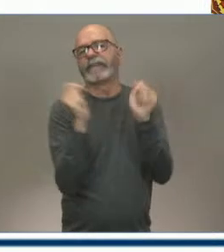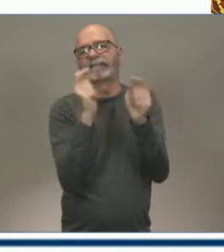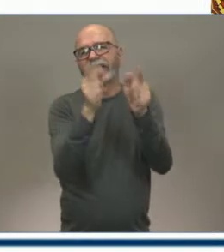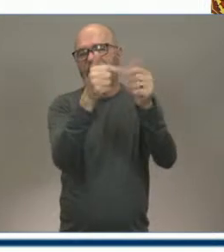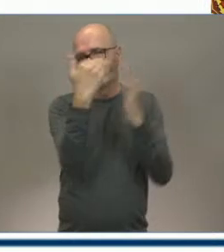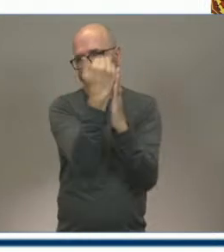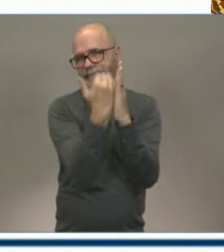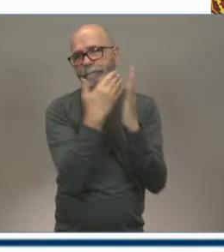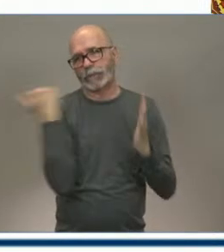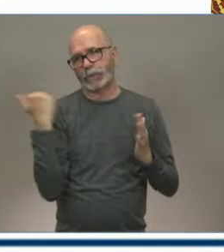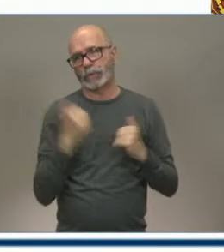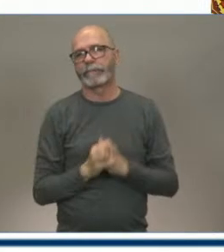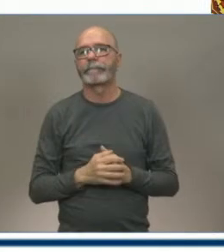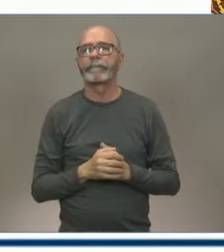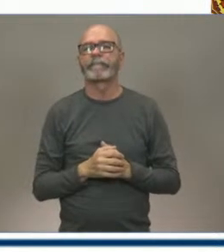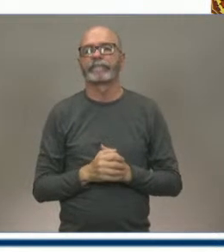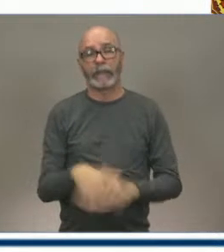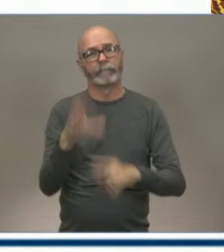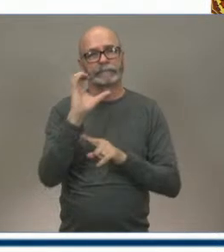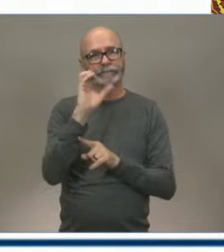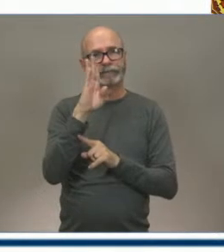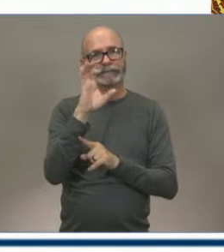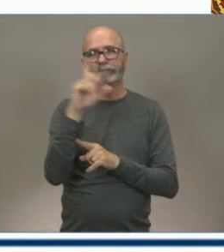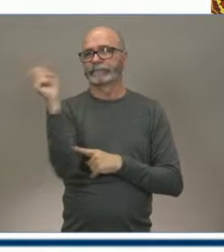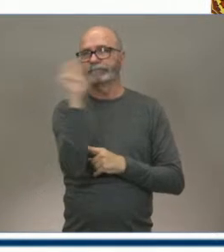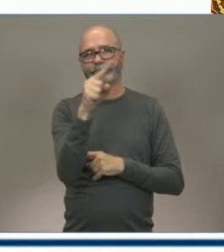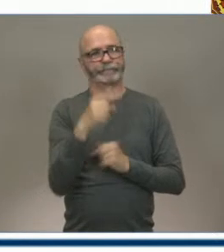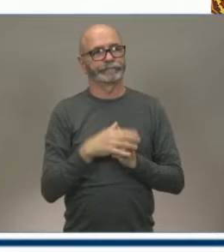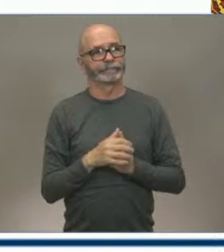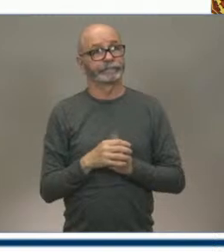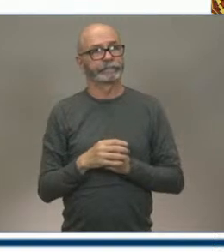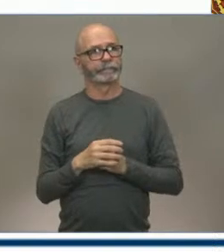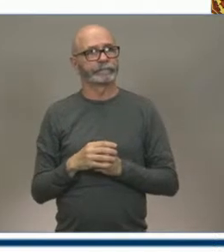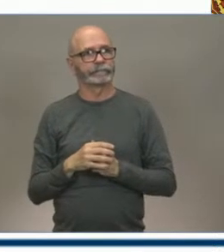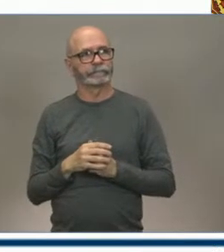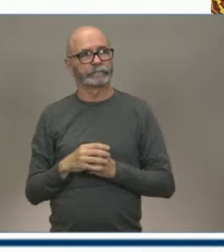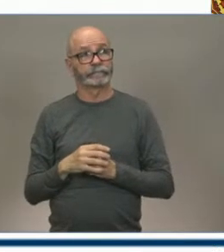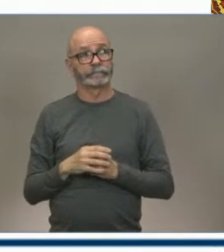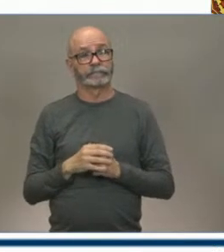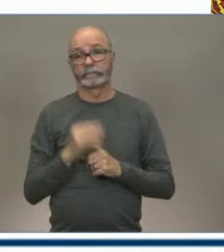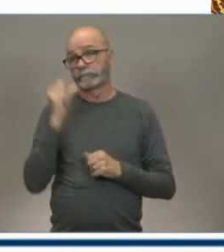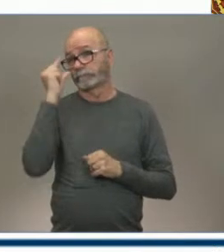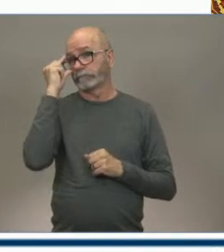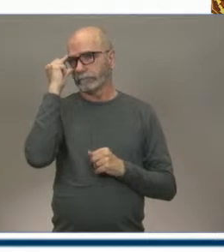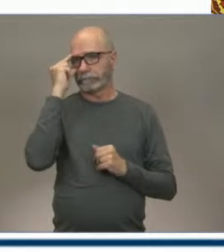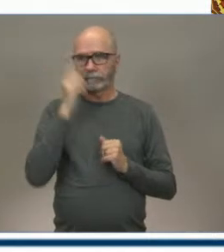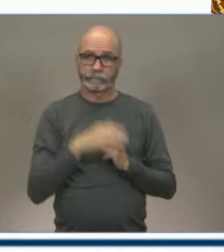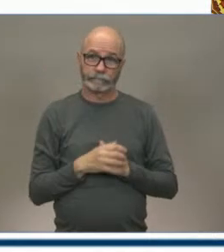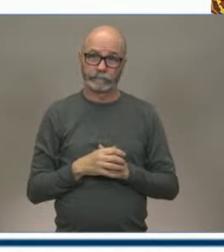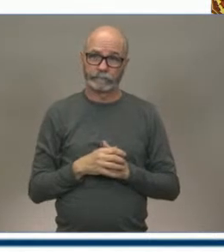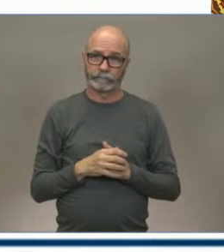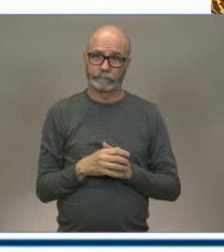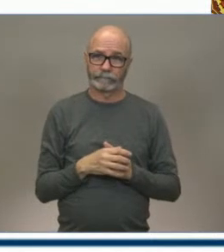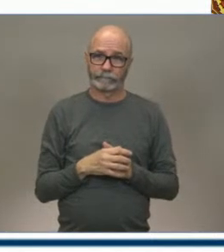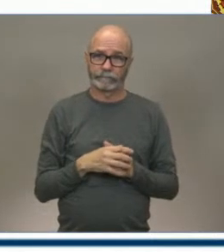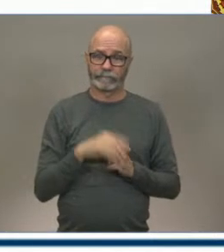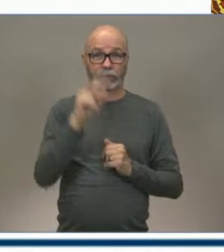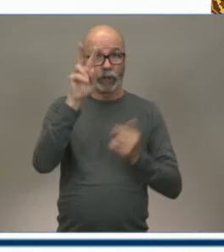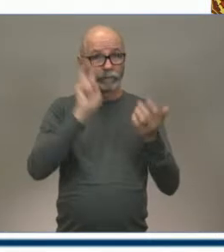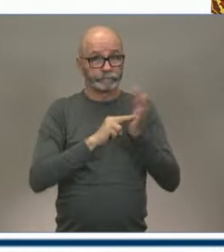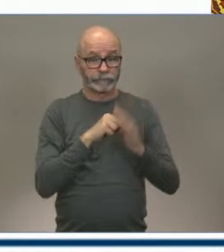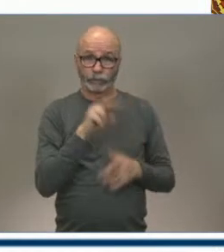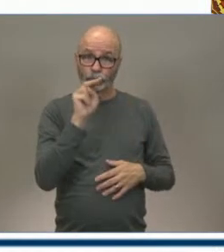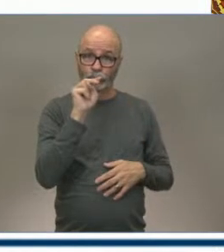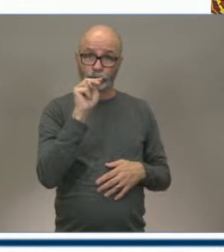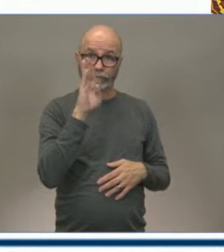Mike. Thank you. I'm wondering, with the changes regarding travel for New Brunswick that come into effect tomorrow, how